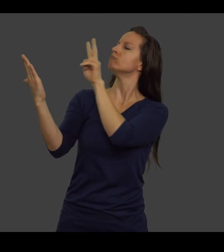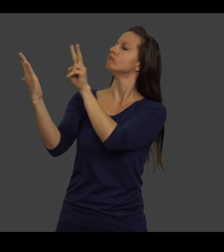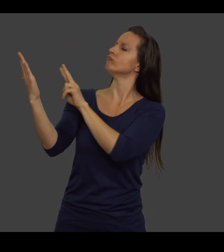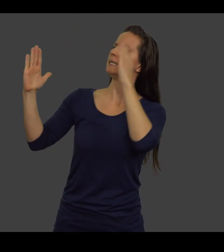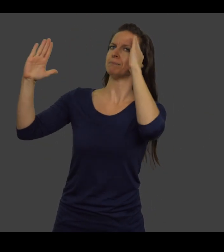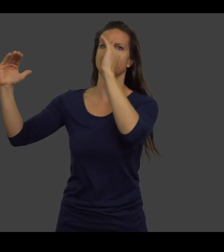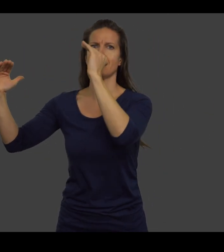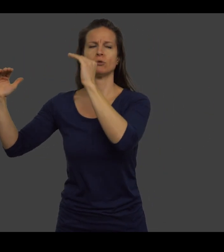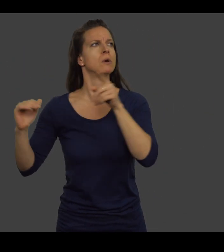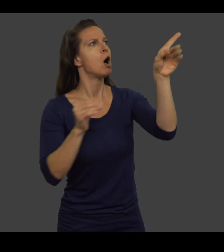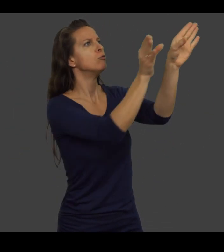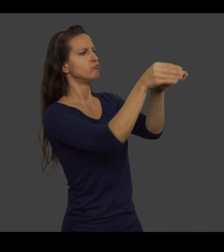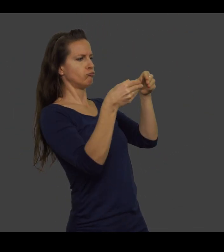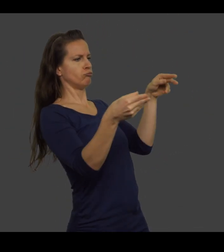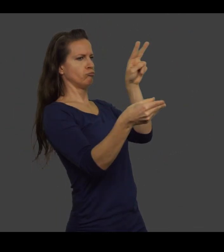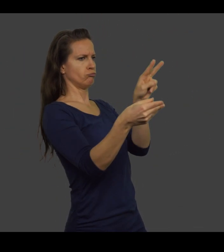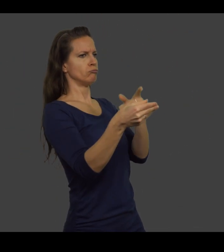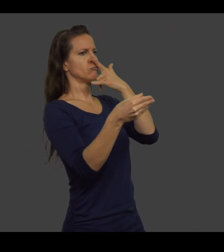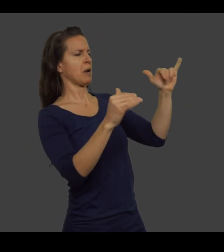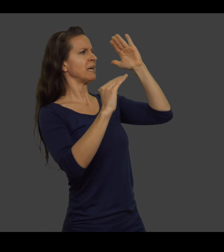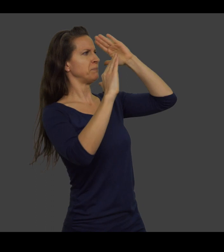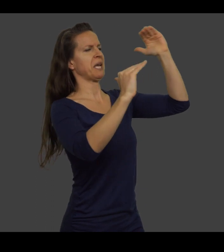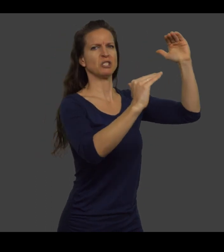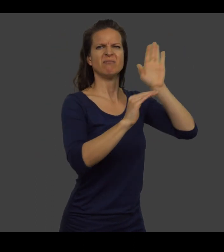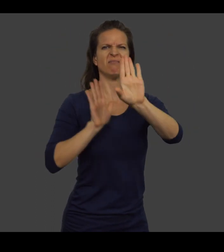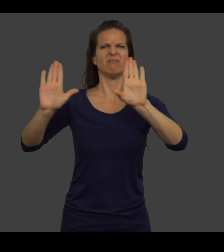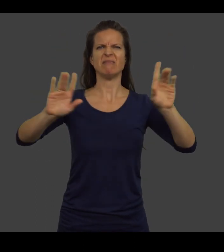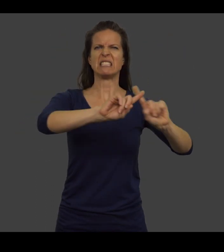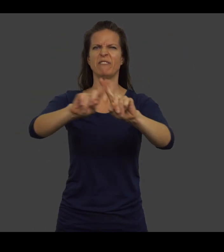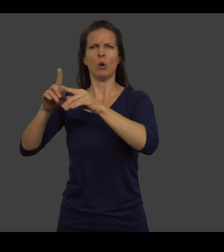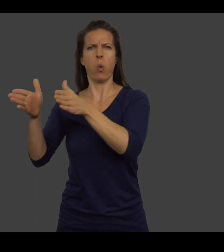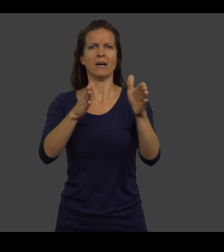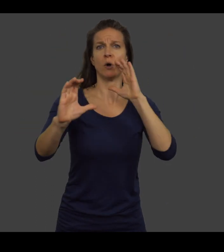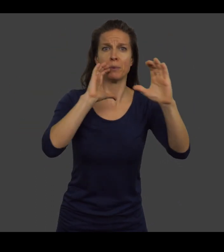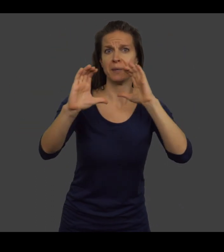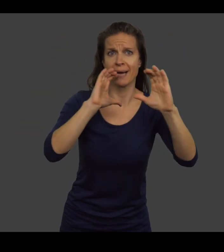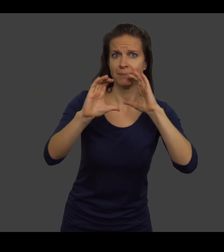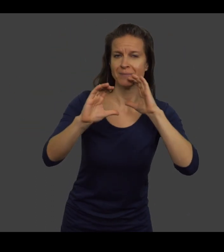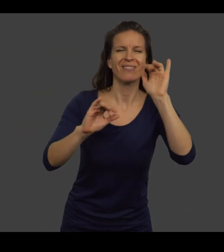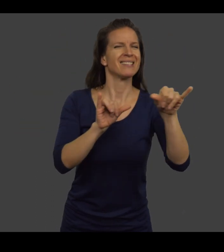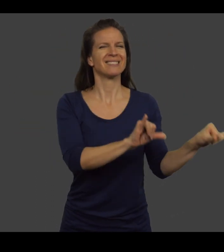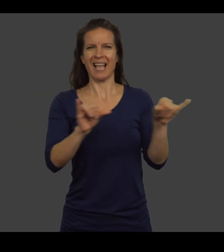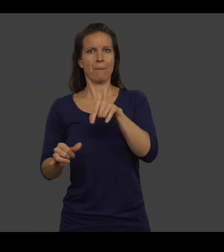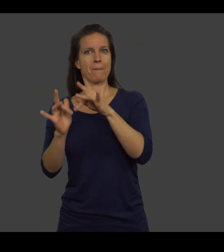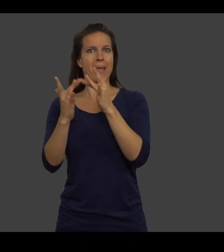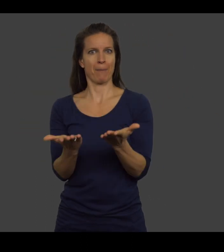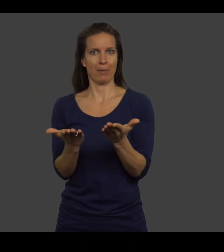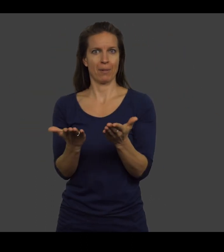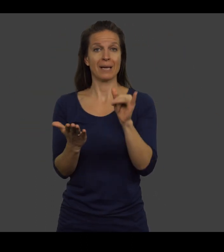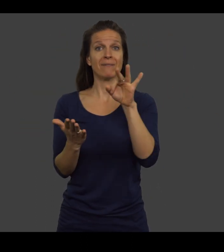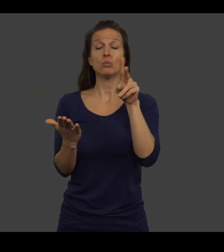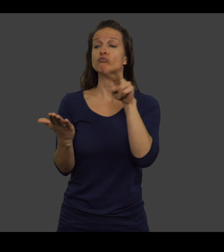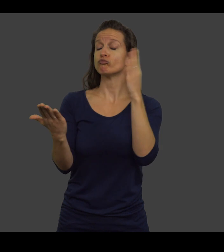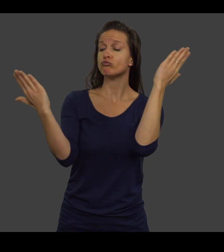they communicate in really different ways. Yes, and so the same thing is true for the Bible. If you don't pay attention to what style it's written in,